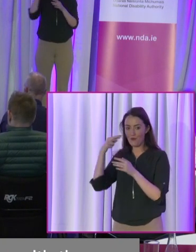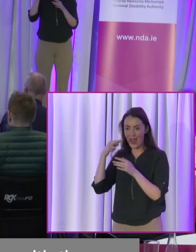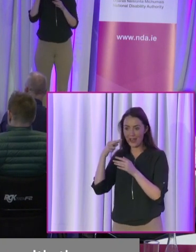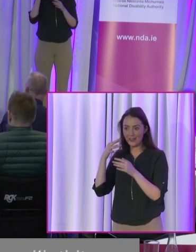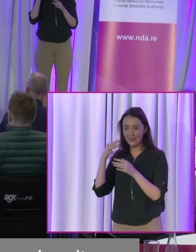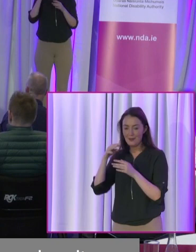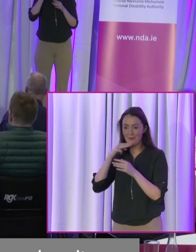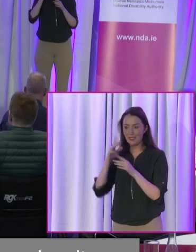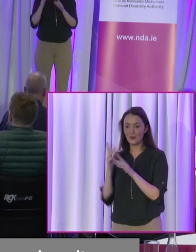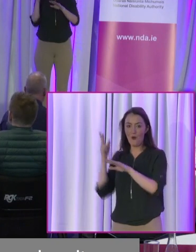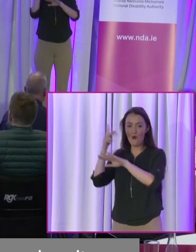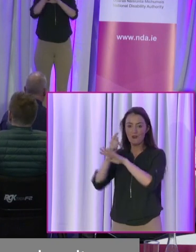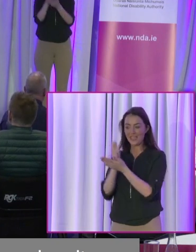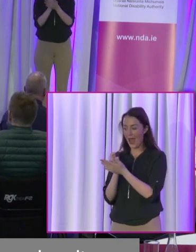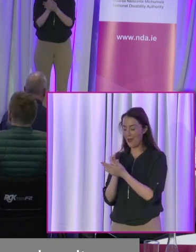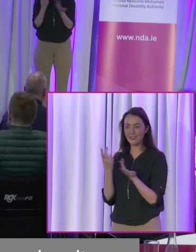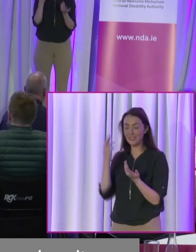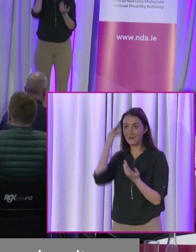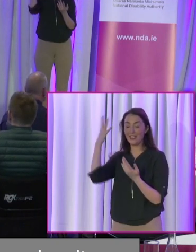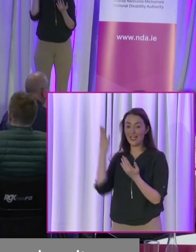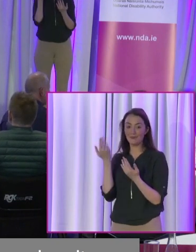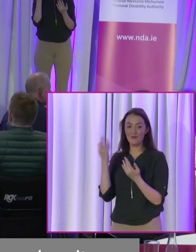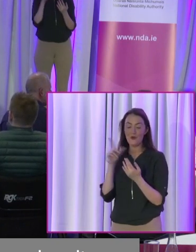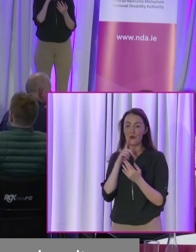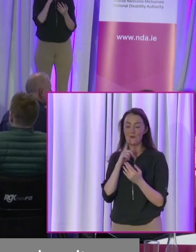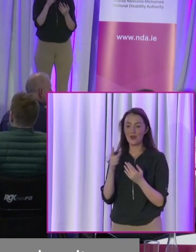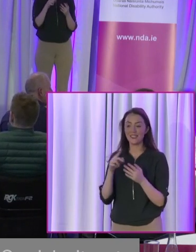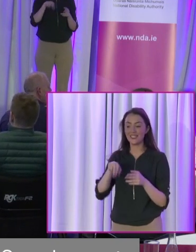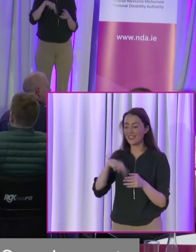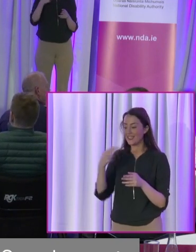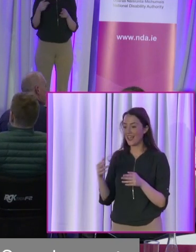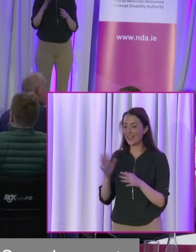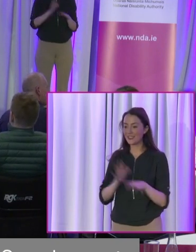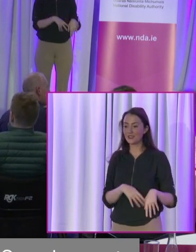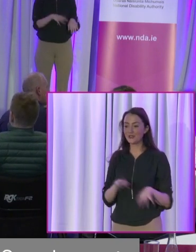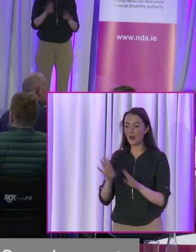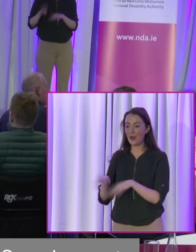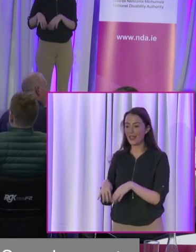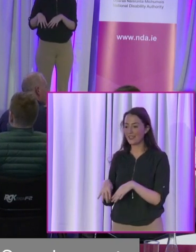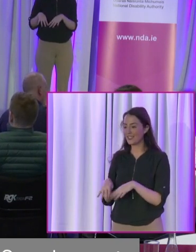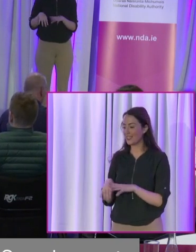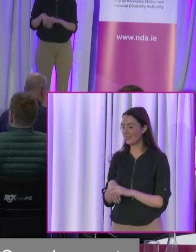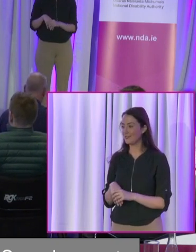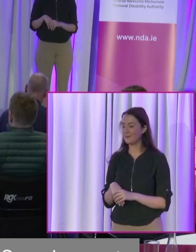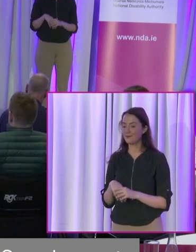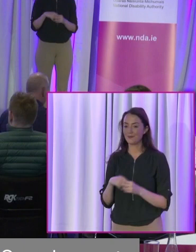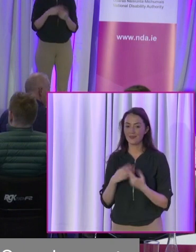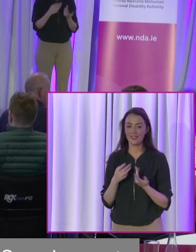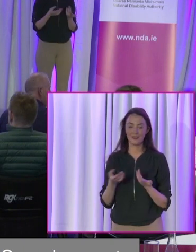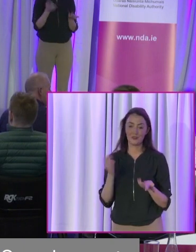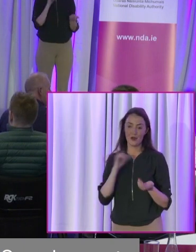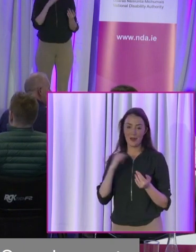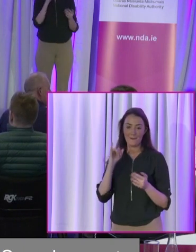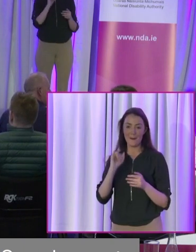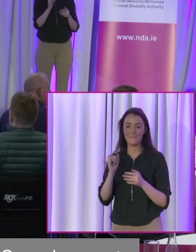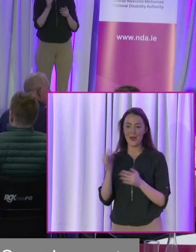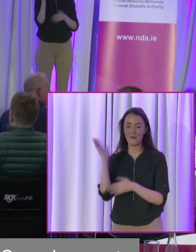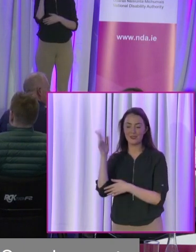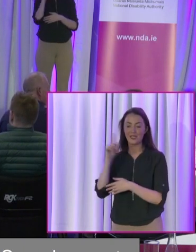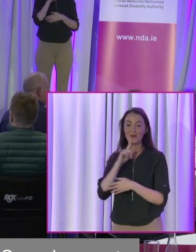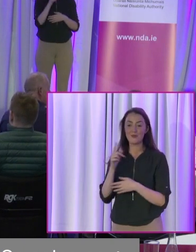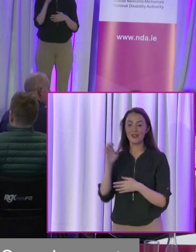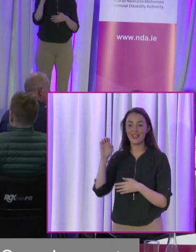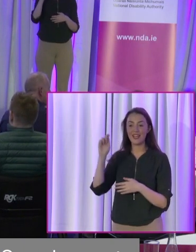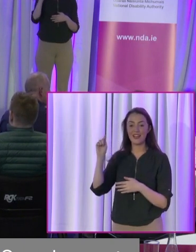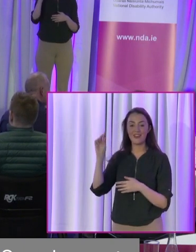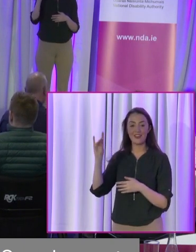over. So going next to Scotland, apologies, I'm a very bad moderator. There you go. Ethan,